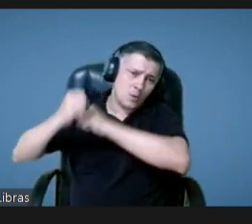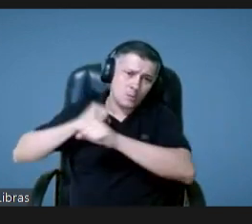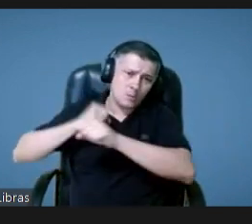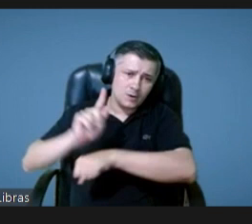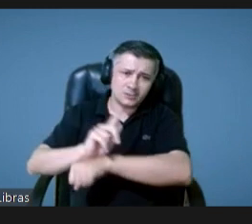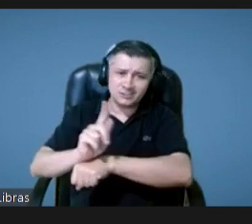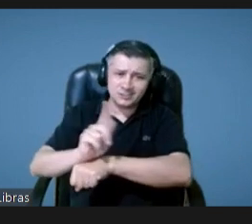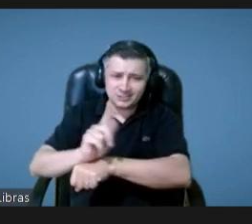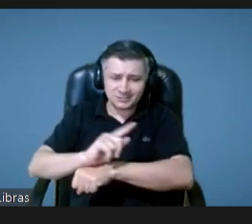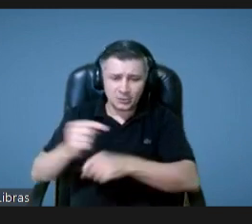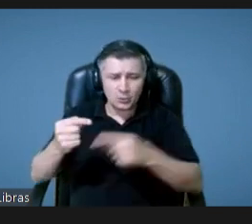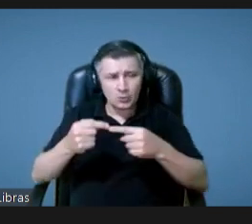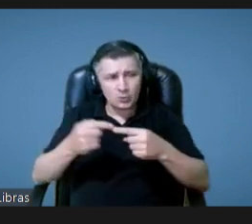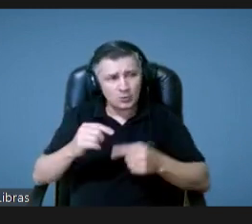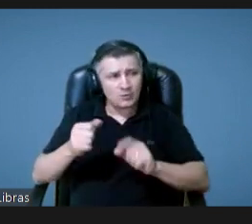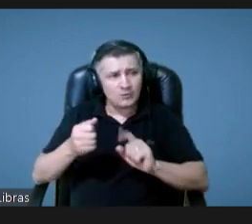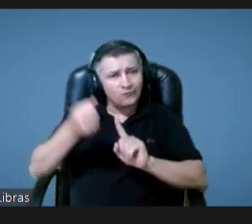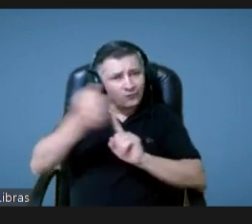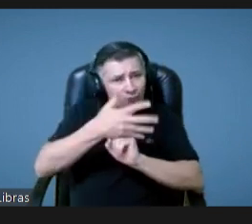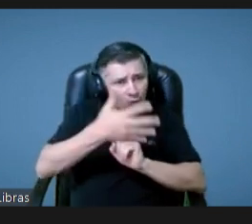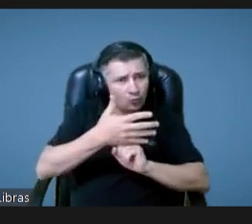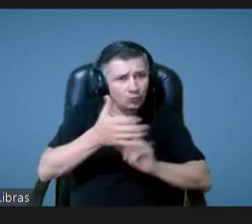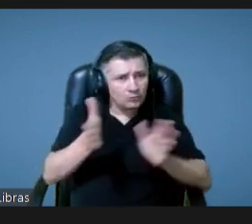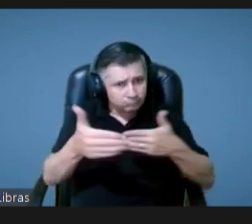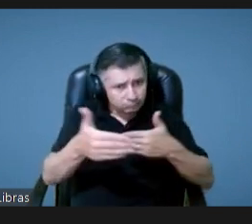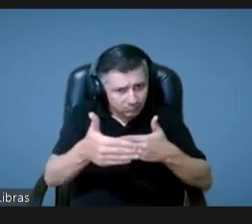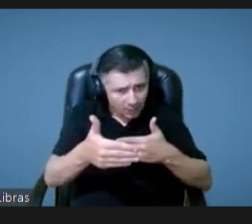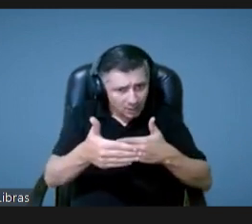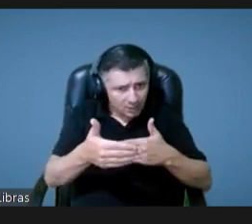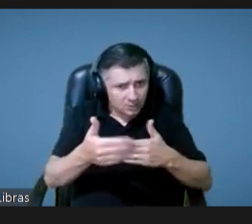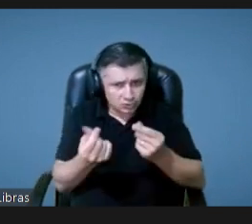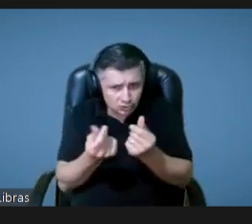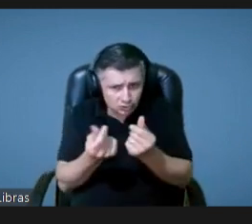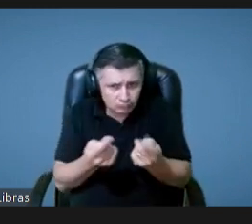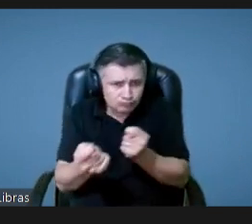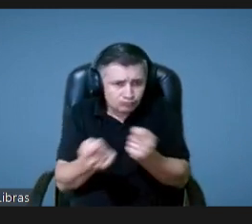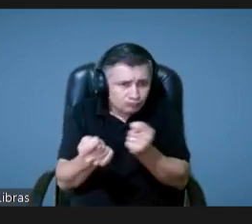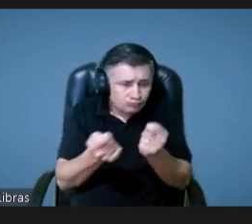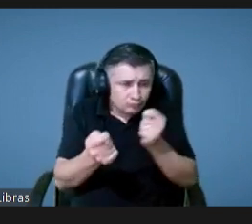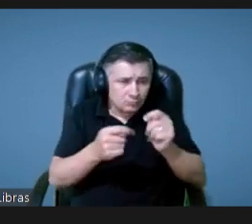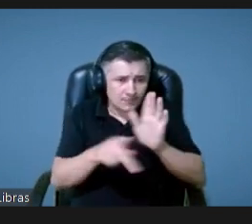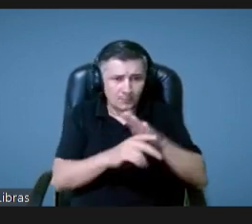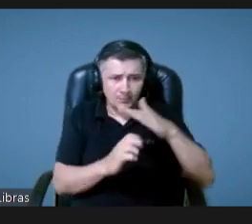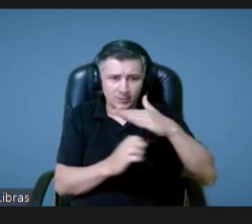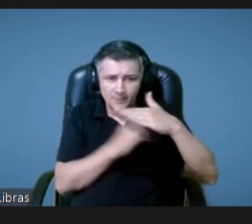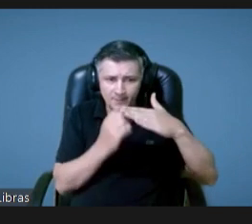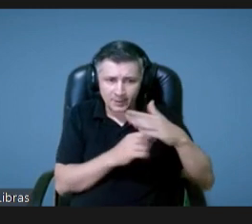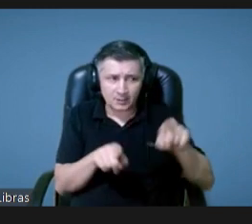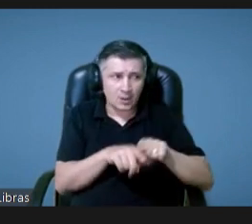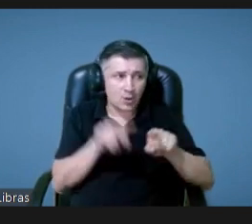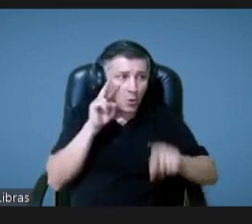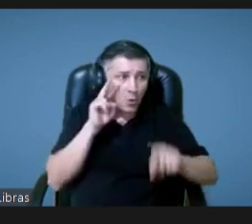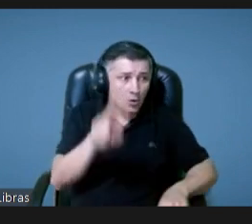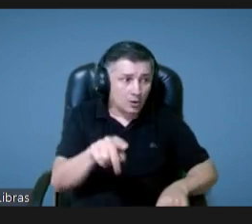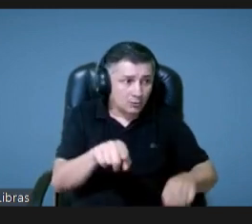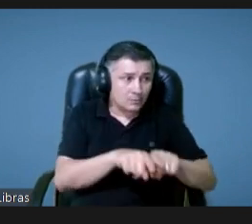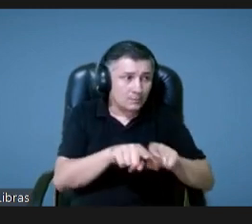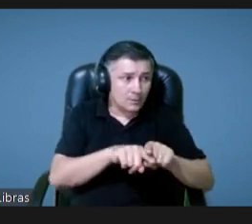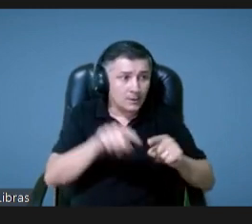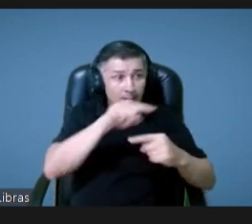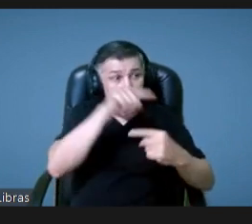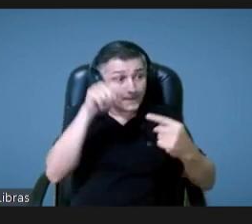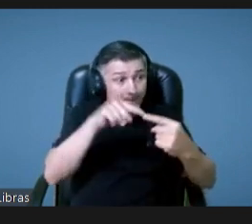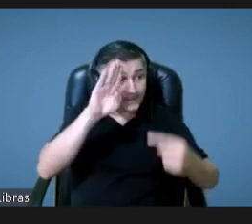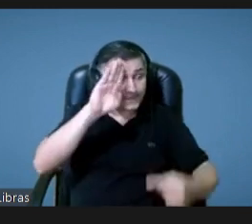what we have done in the last few years in terms of managing the company's cash flow. We look